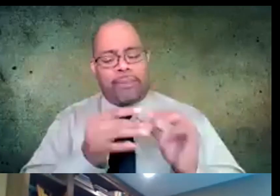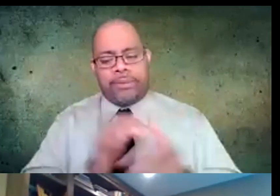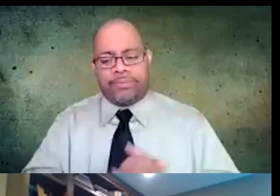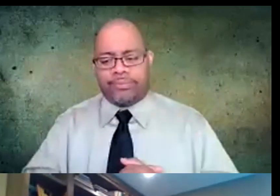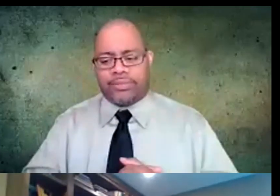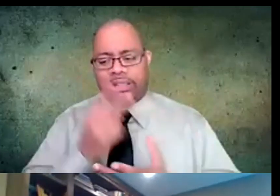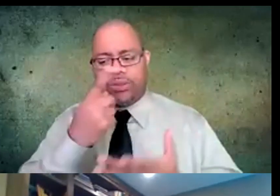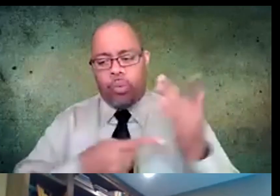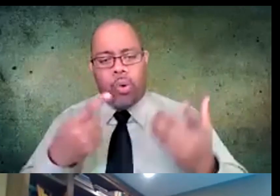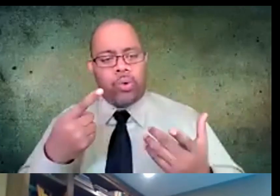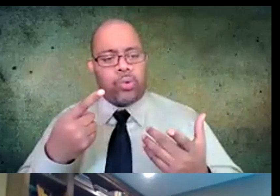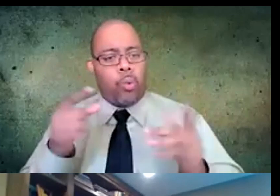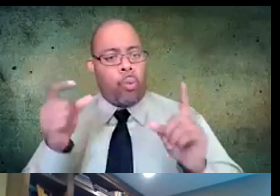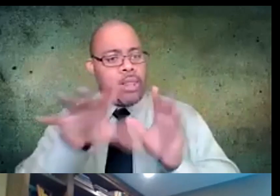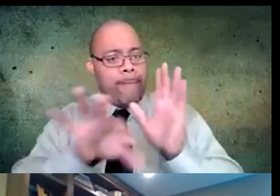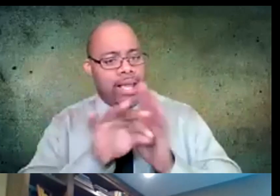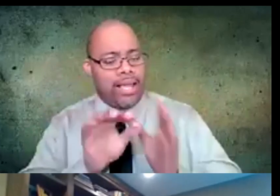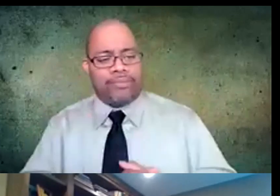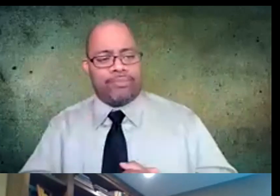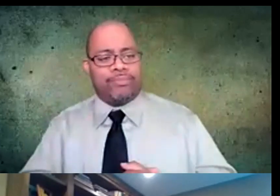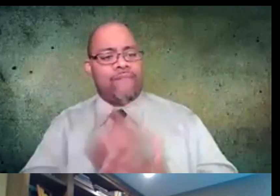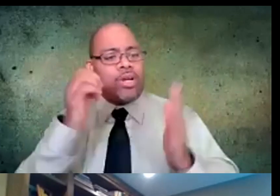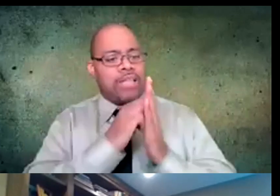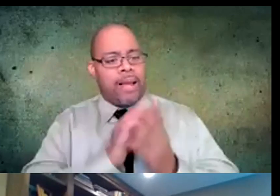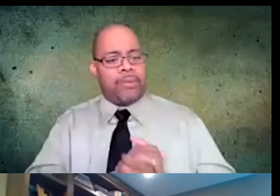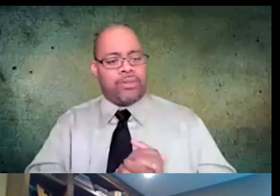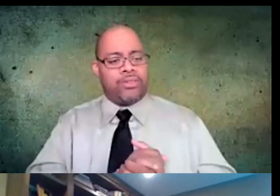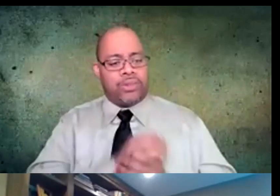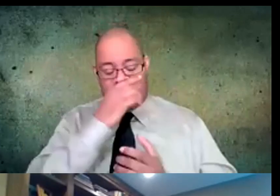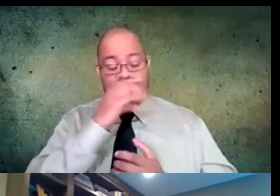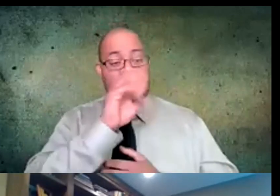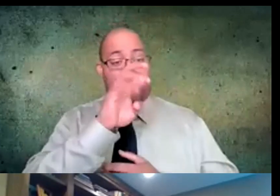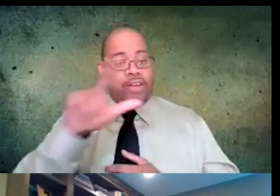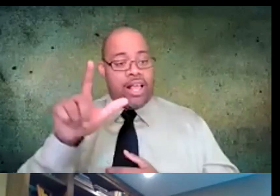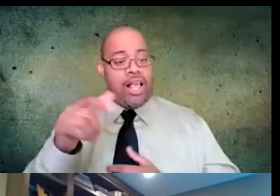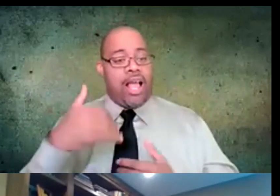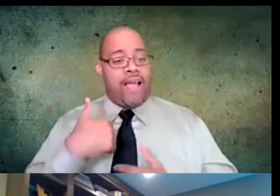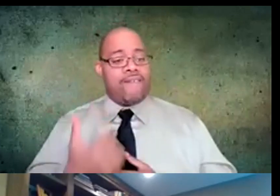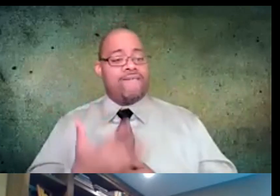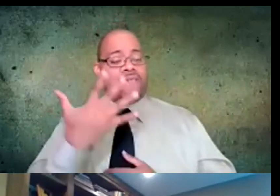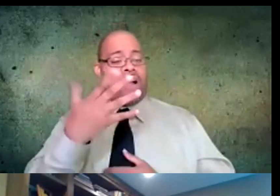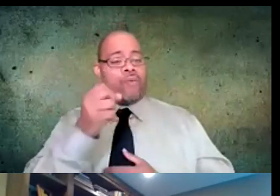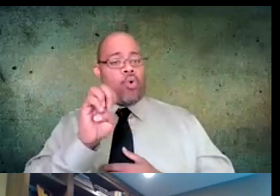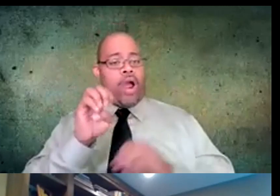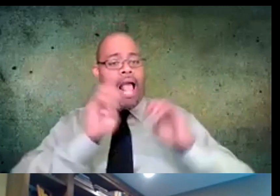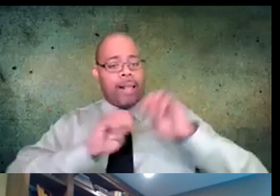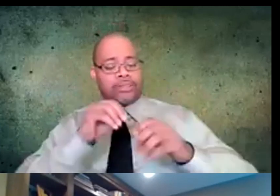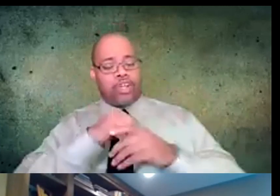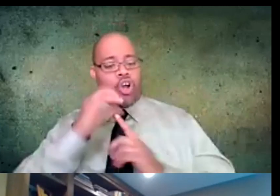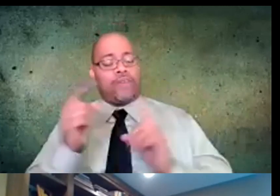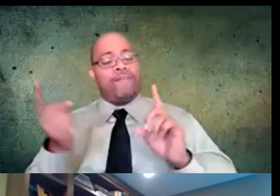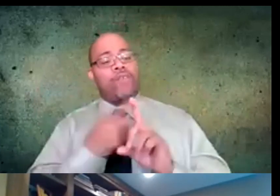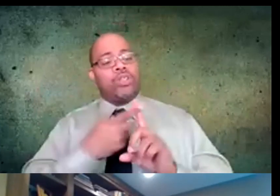what words they pick, right? Like for example, Cerevel, we have 5 core elements in our culture. The first one